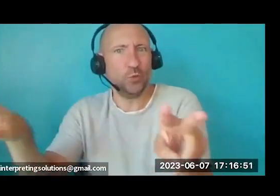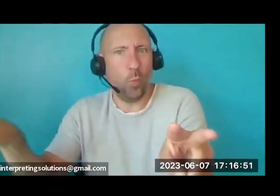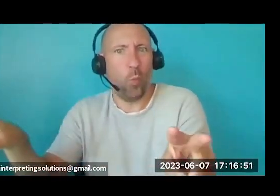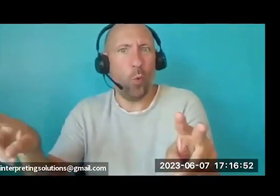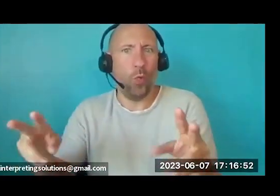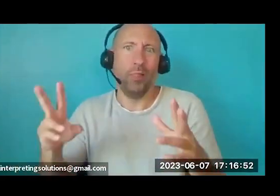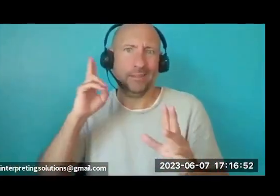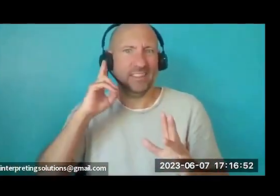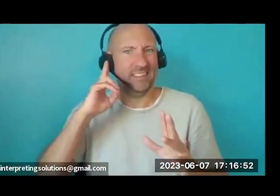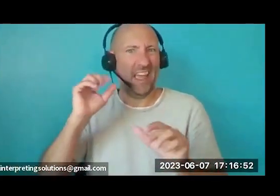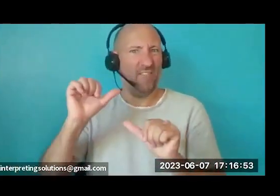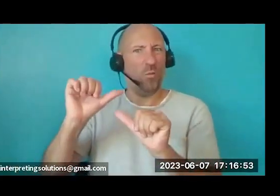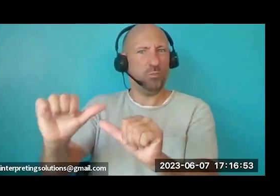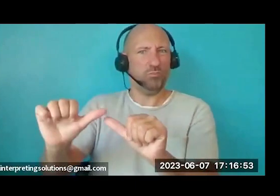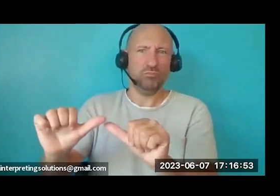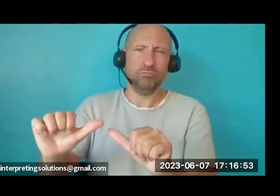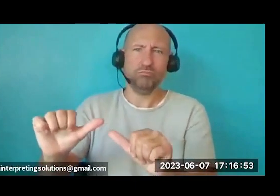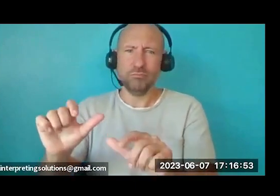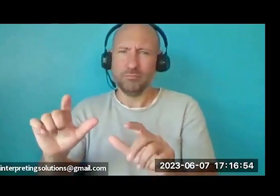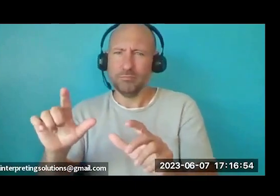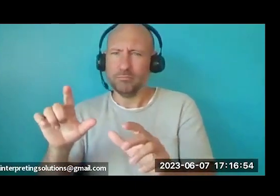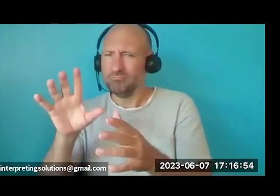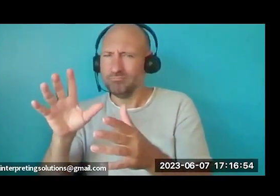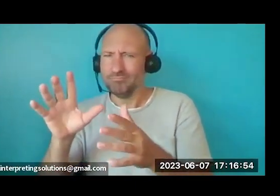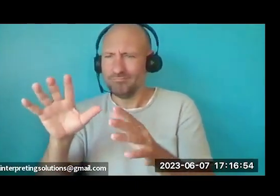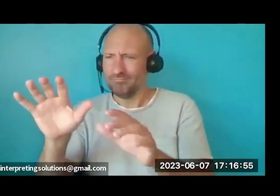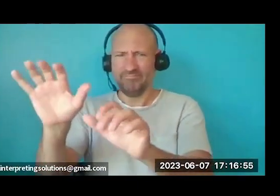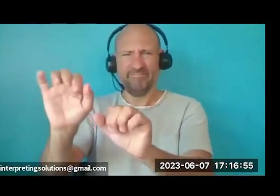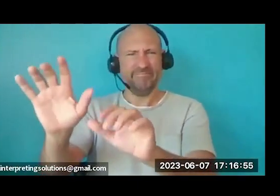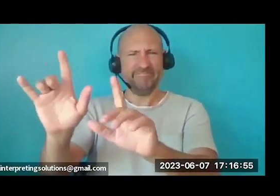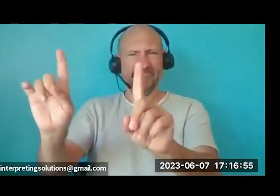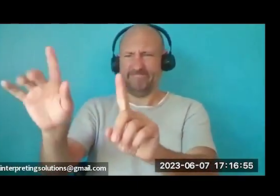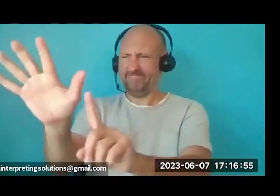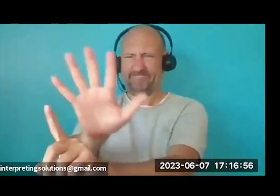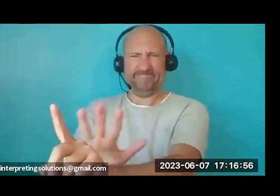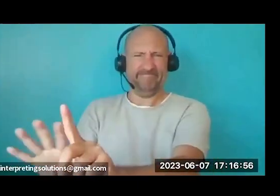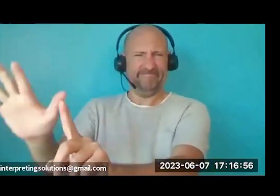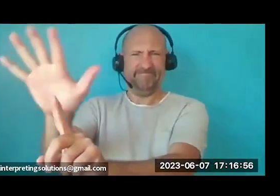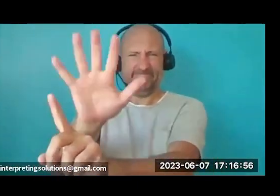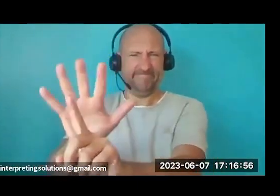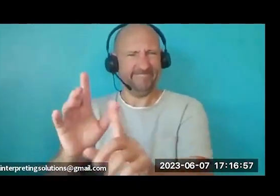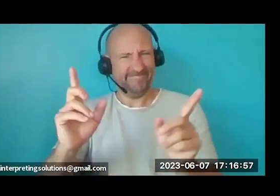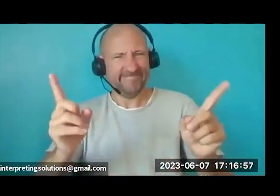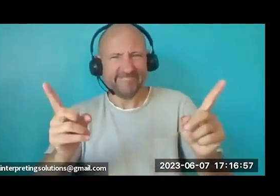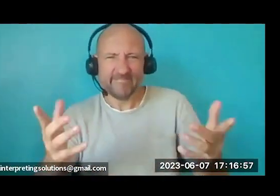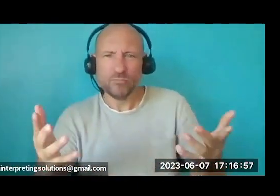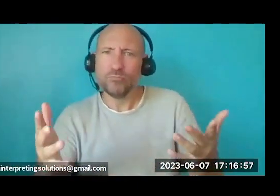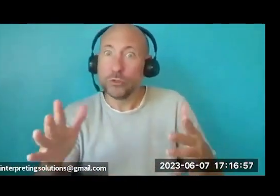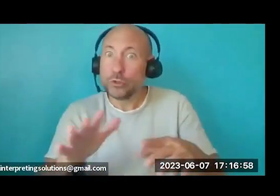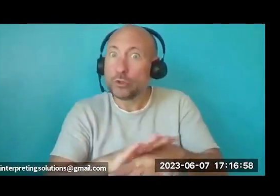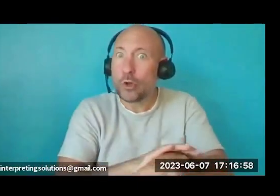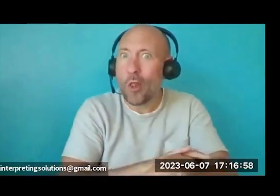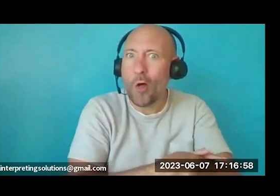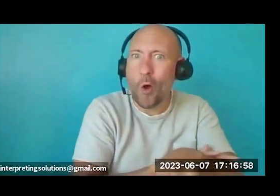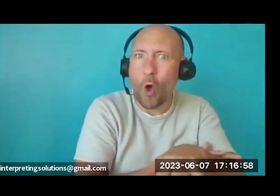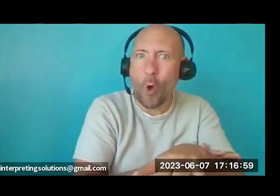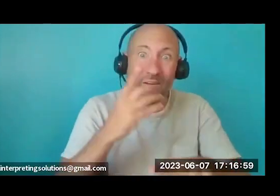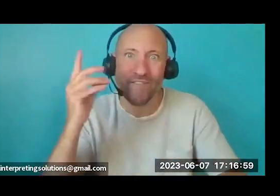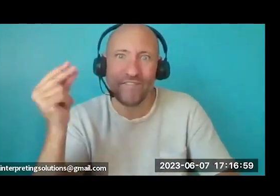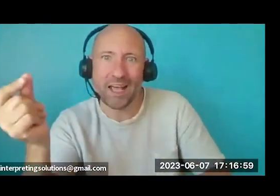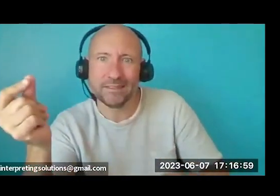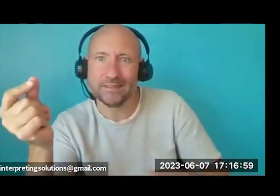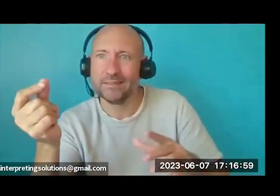important that the content of the performance resonates with the necessary characteristics. slowness versus speed, the number of